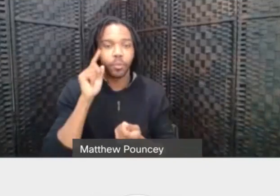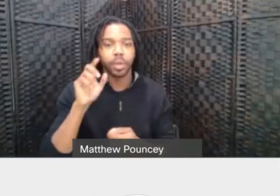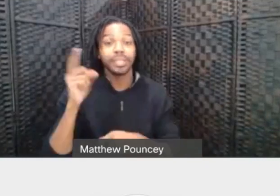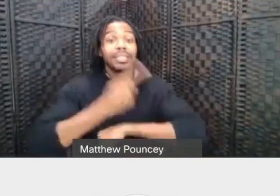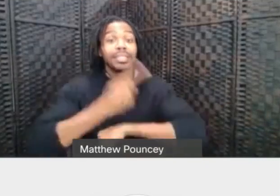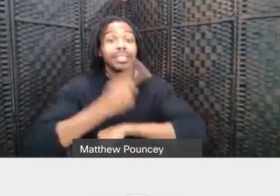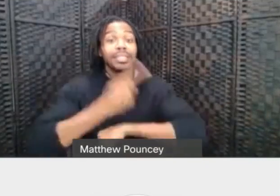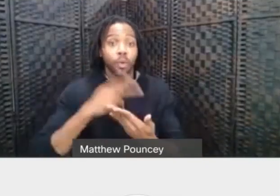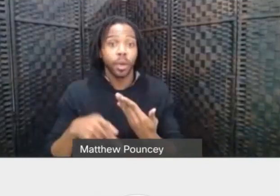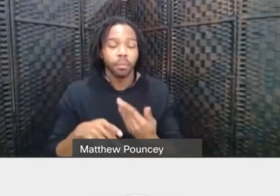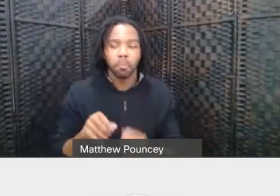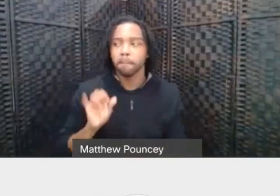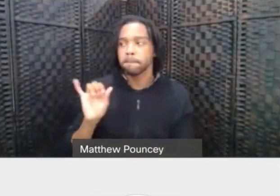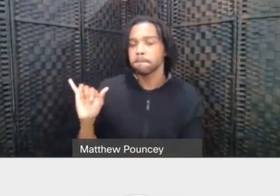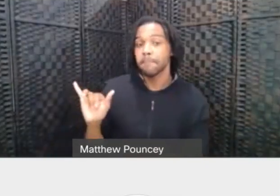has a higher standard,